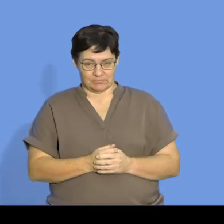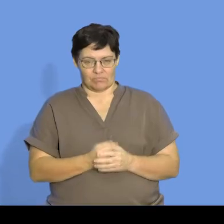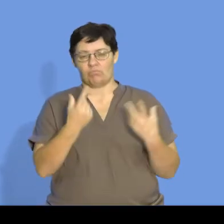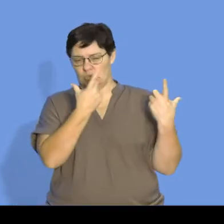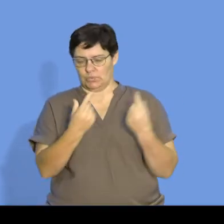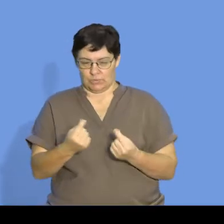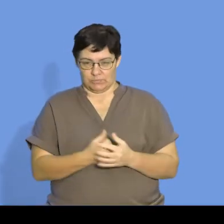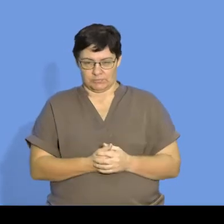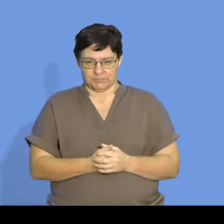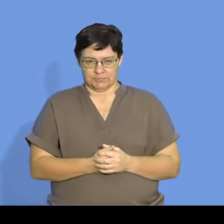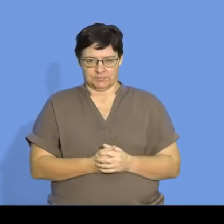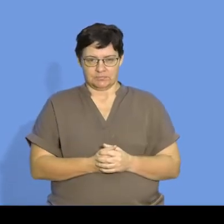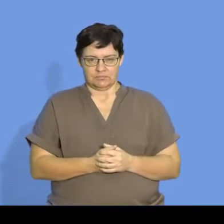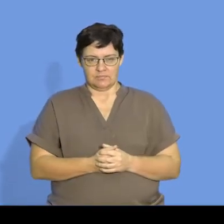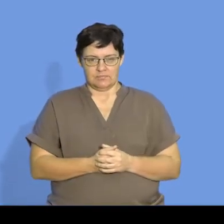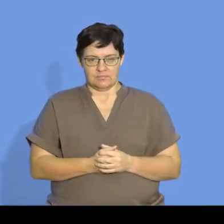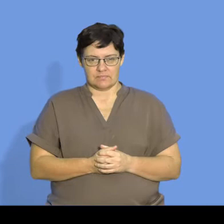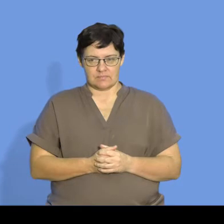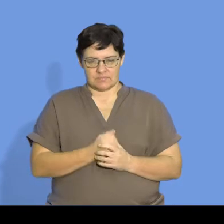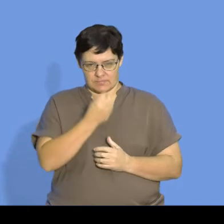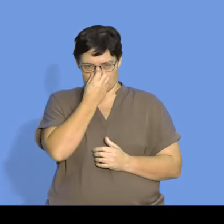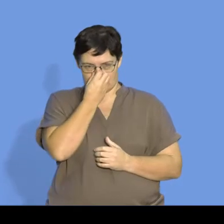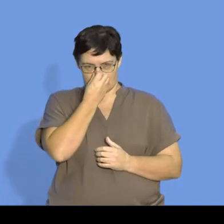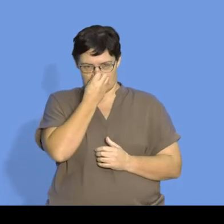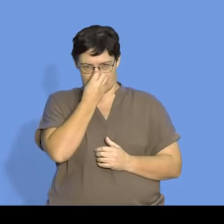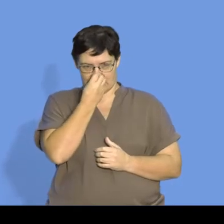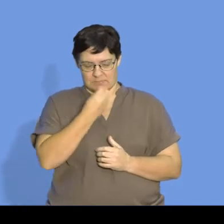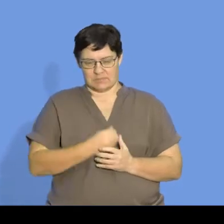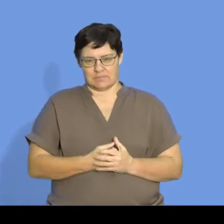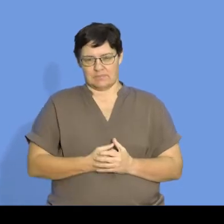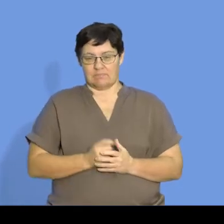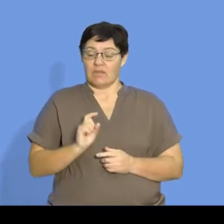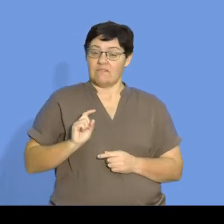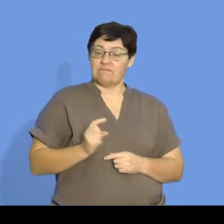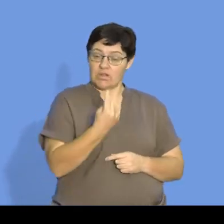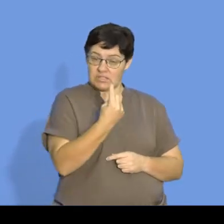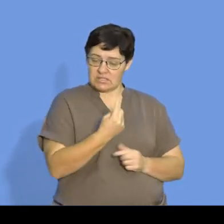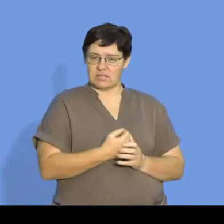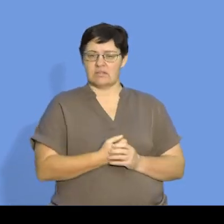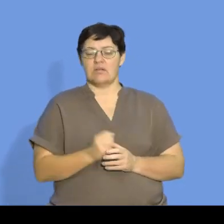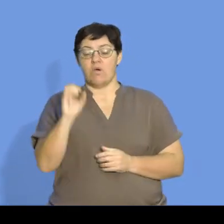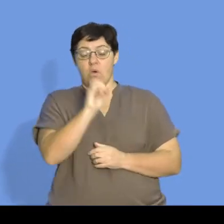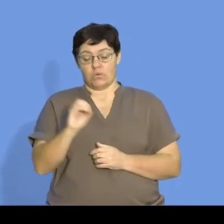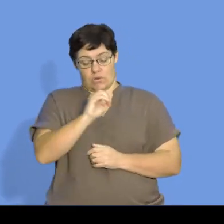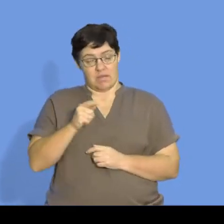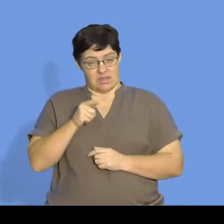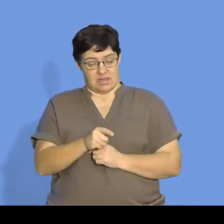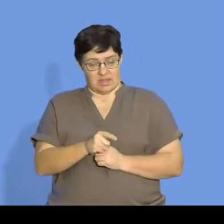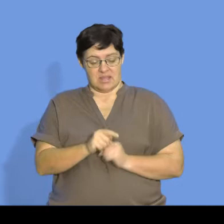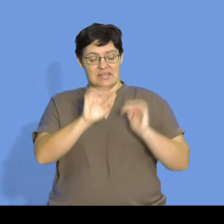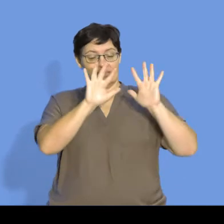that. Okay, this is what we do. Firstly, we know that the October figure of